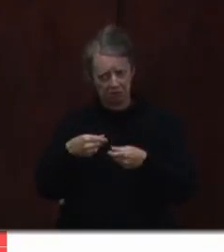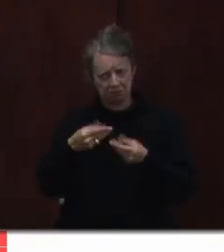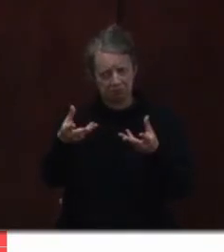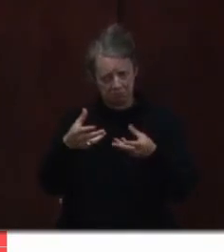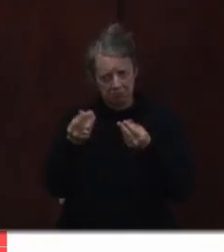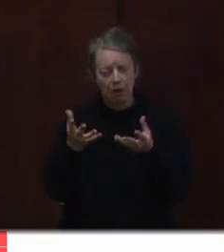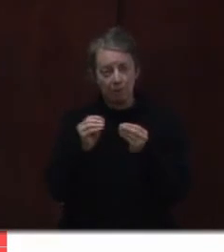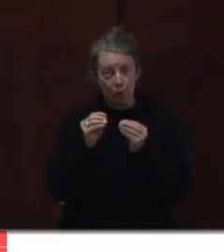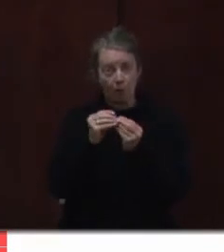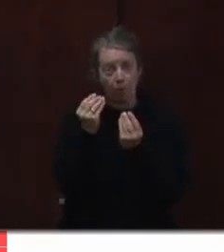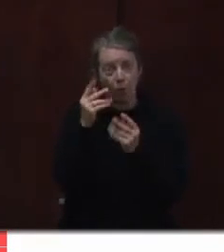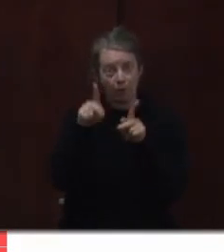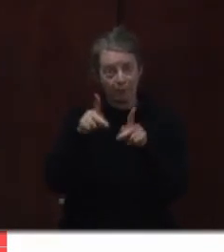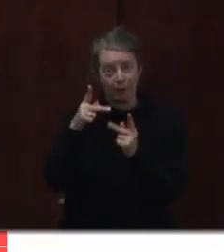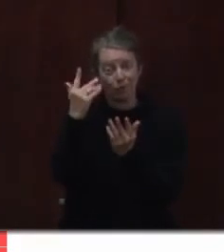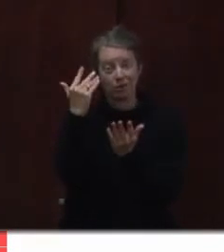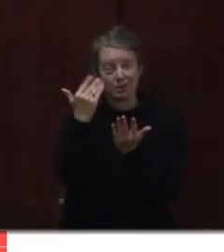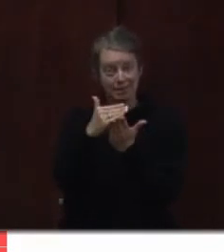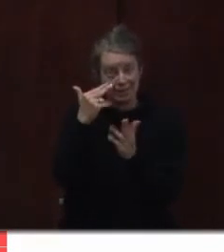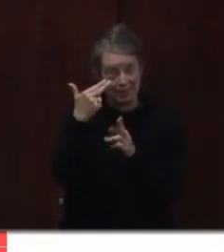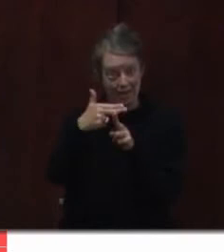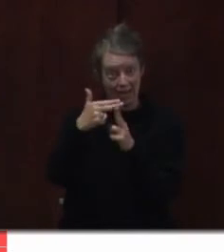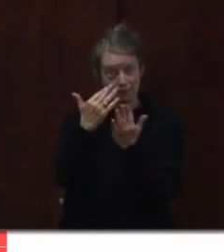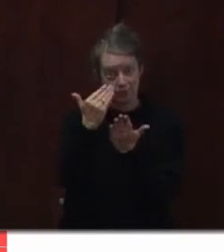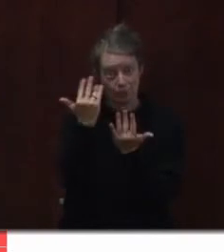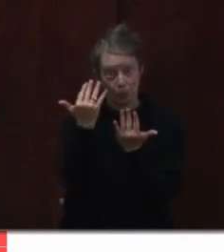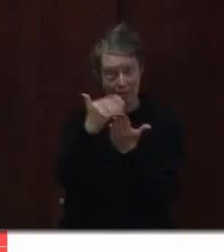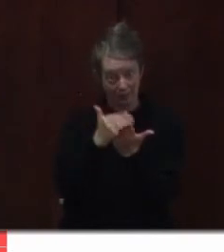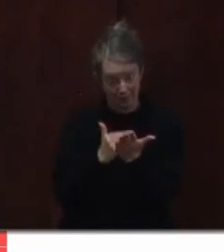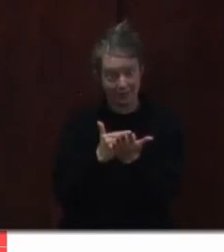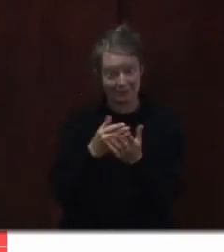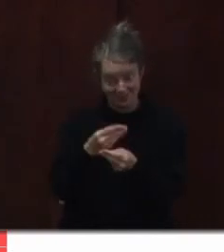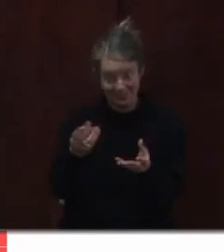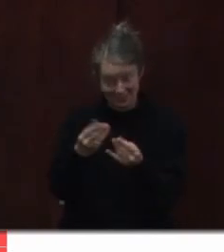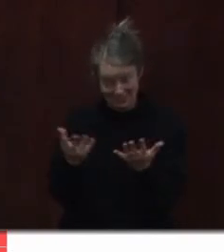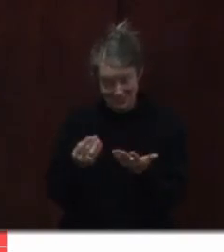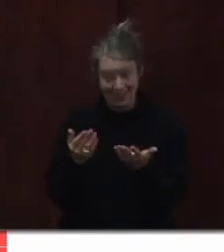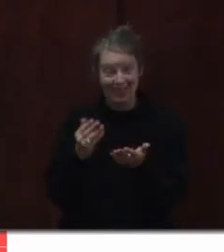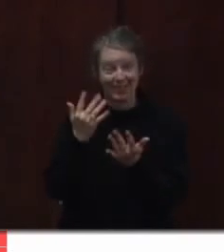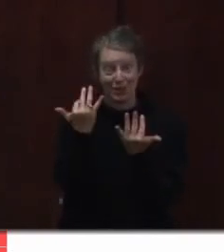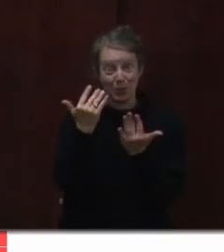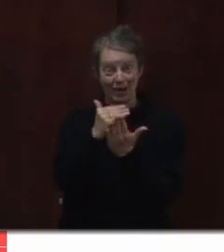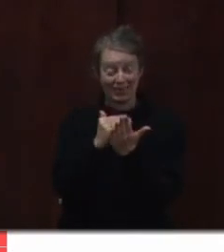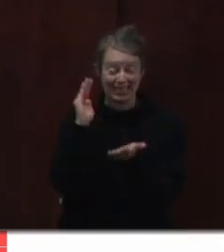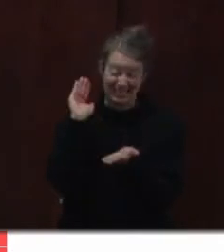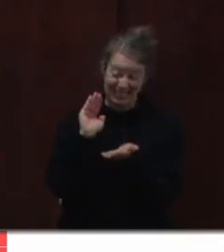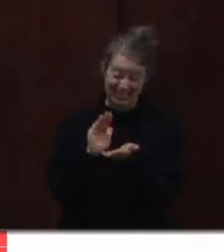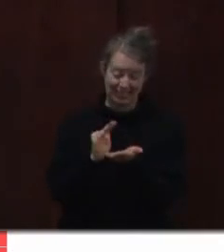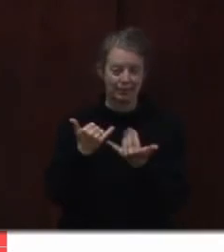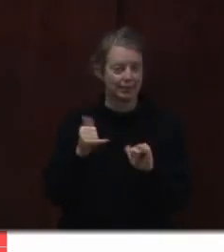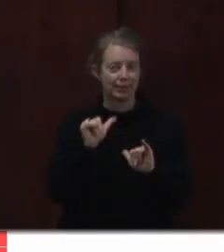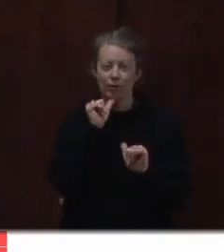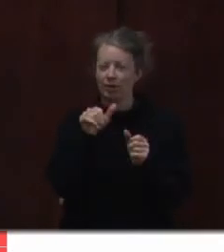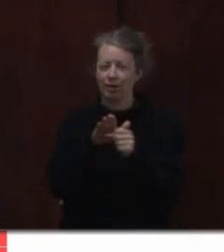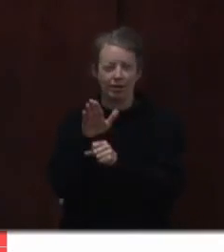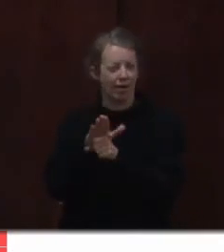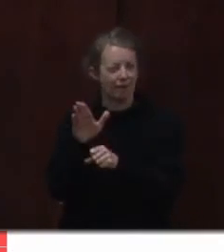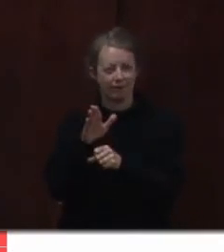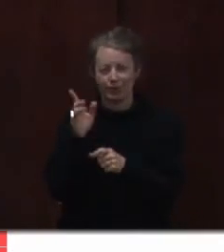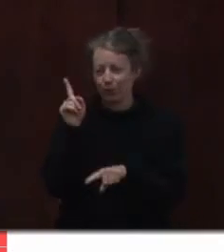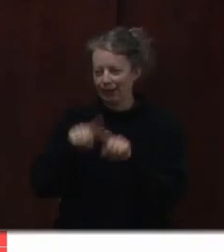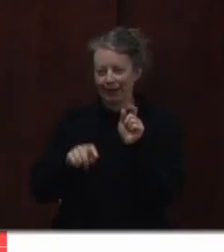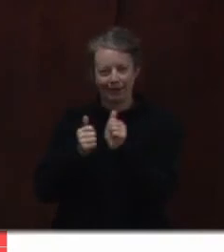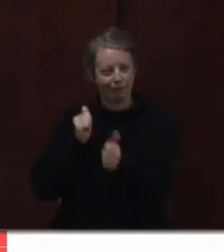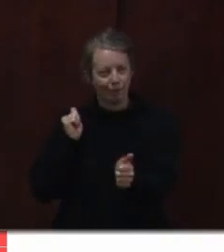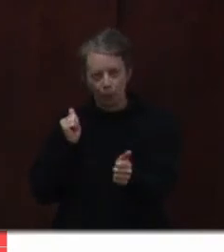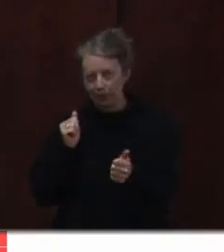list and getting more people vaccinated, it's still not enough for us to stop doing all the things that matter. So it is important for folks